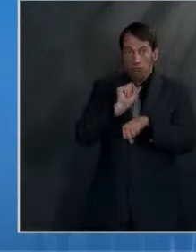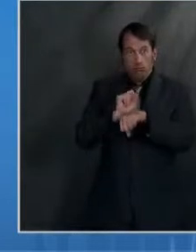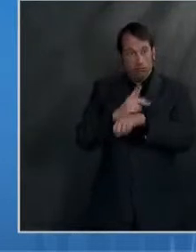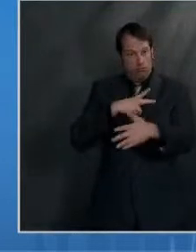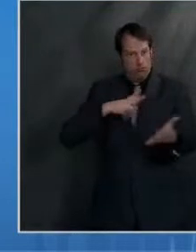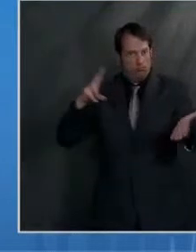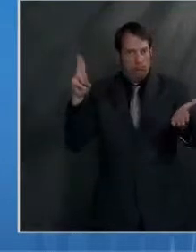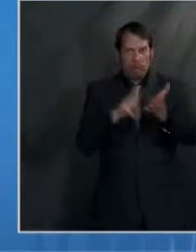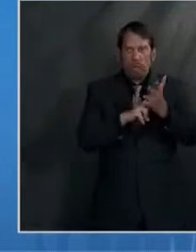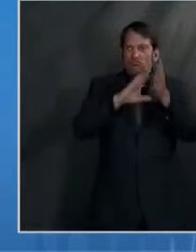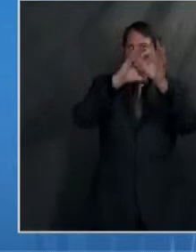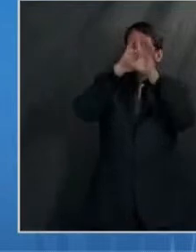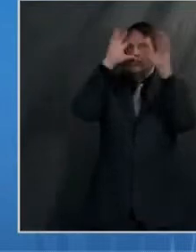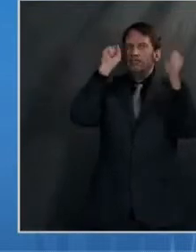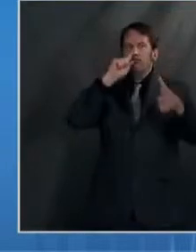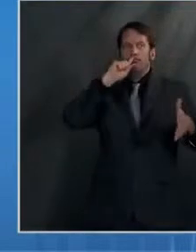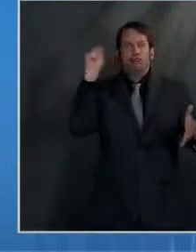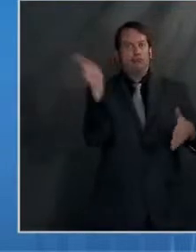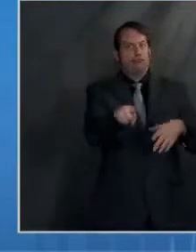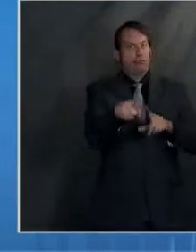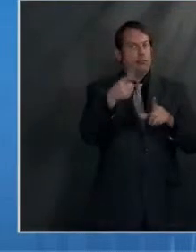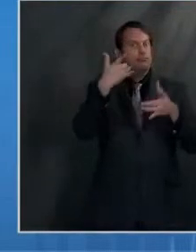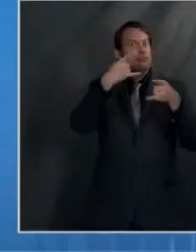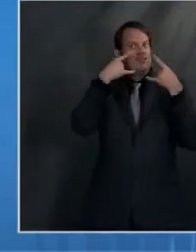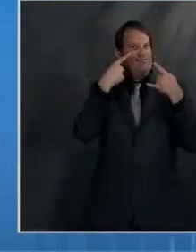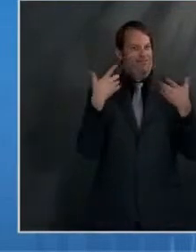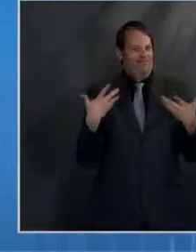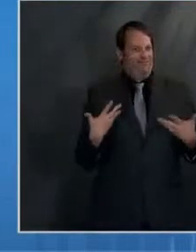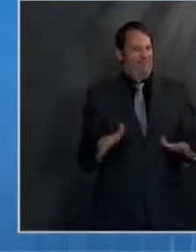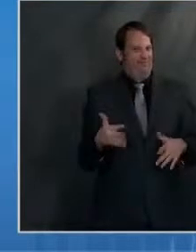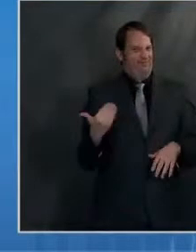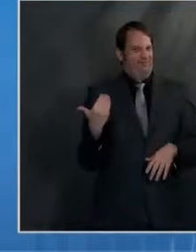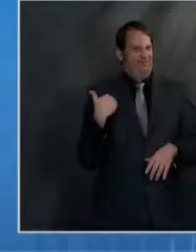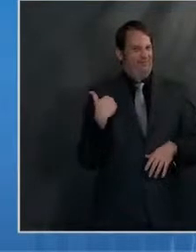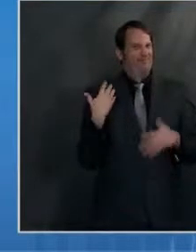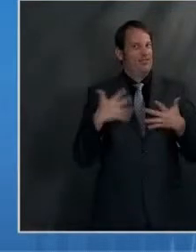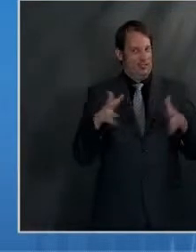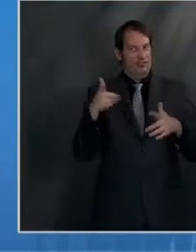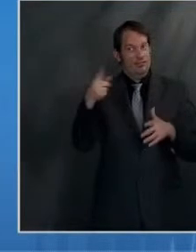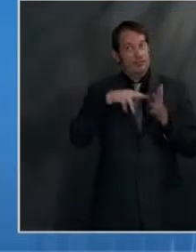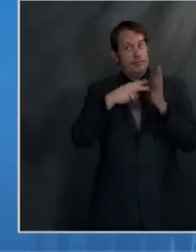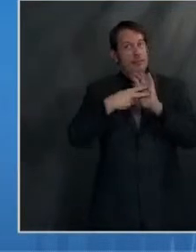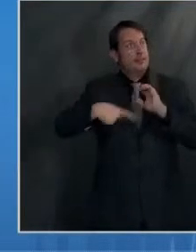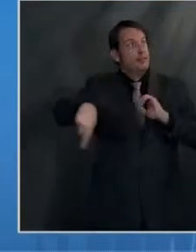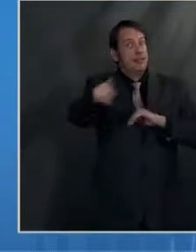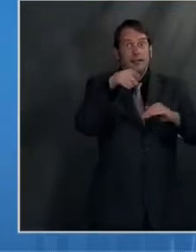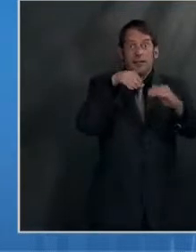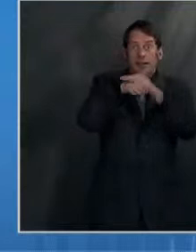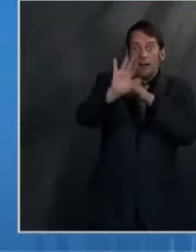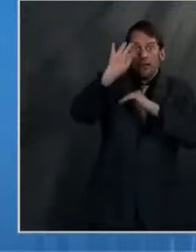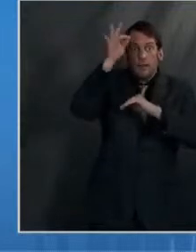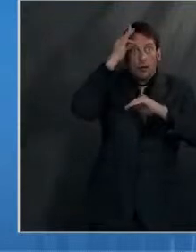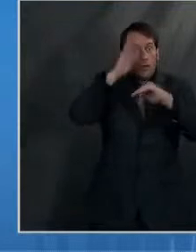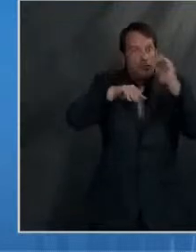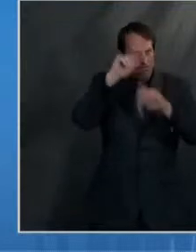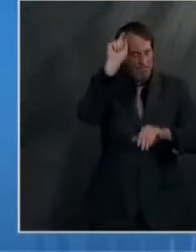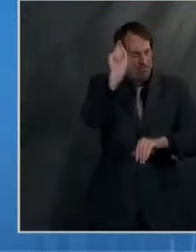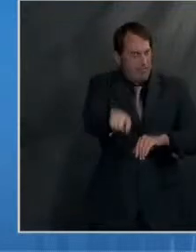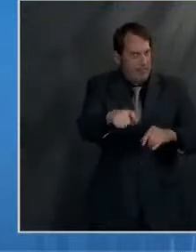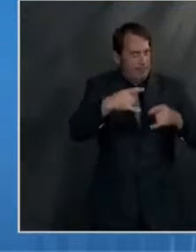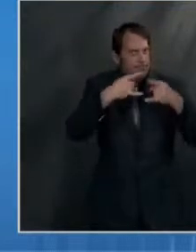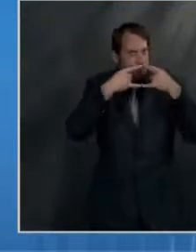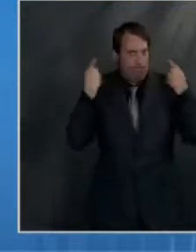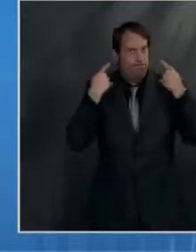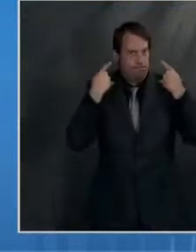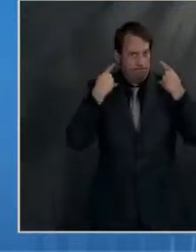public transportation, interstate travel. And that is all part of a nationwide 100-day mask challenge.